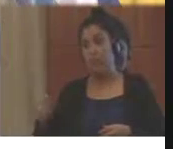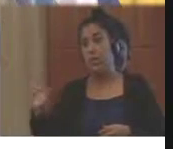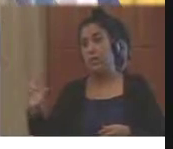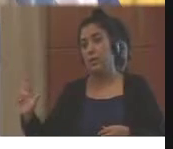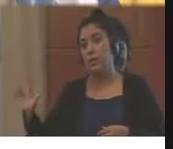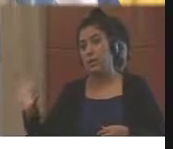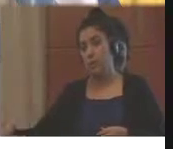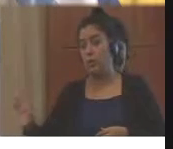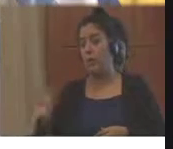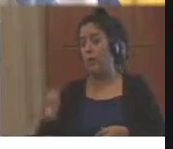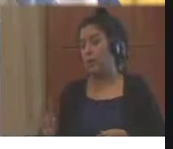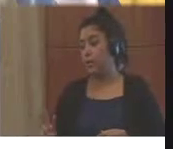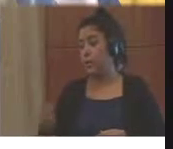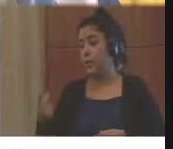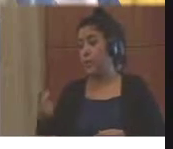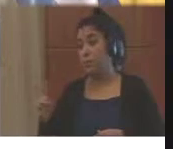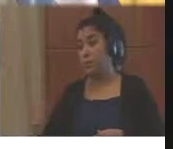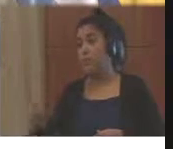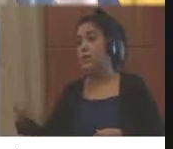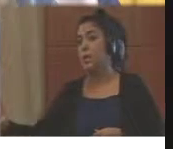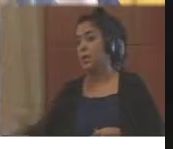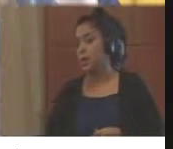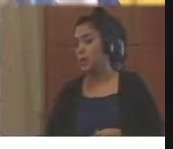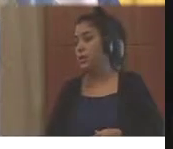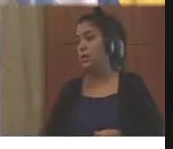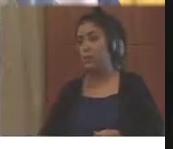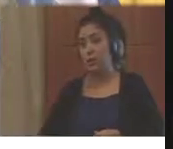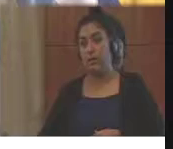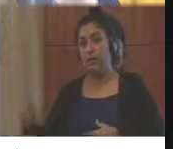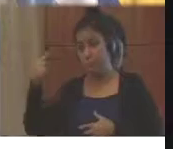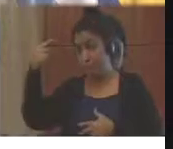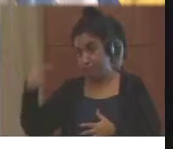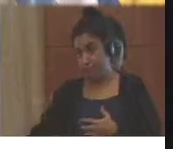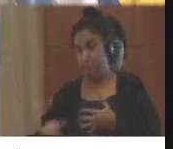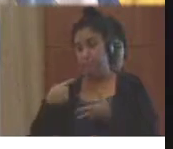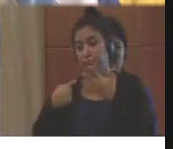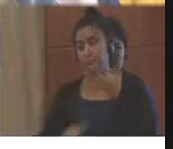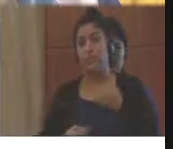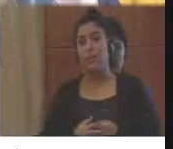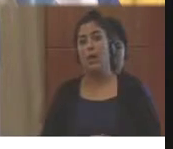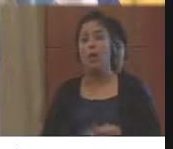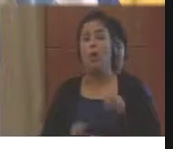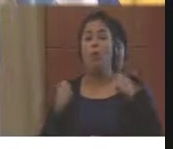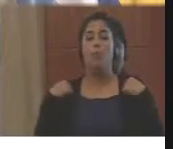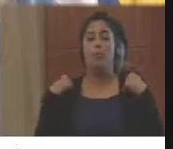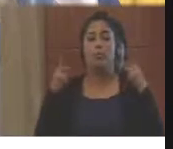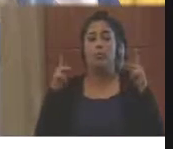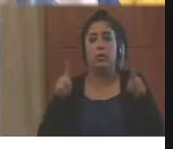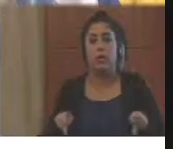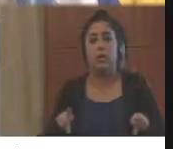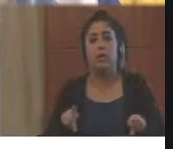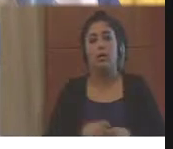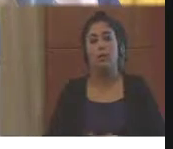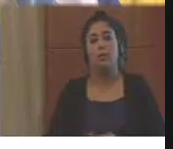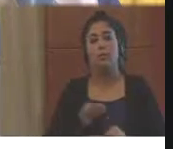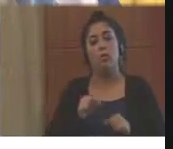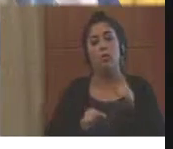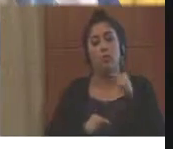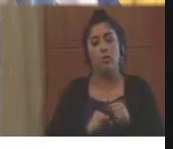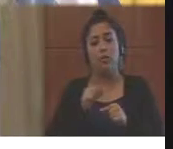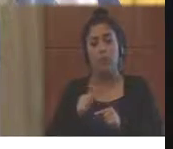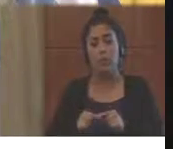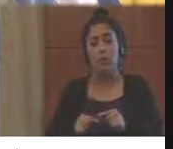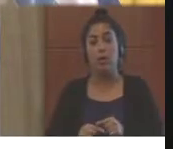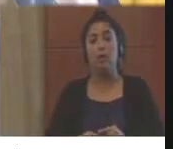27 establish opportunities to specify roles for grassroots groups to play in